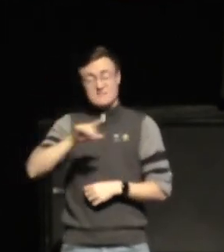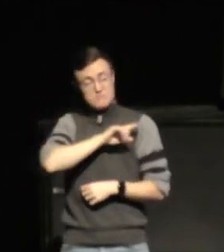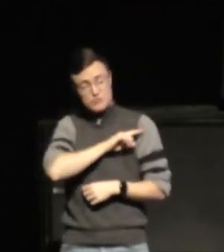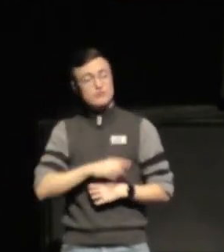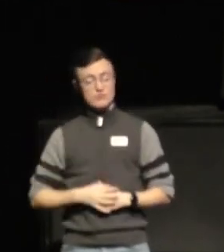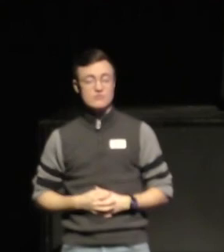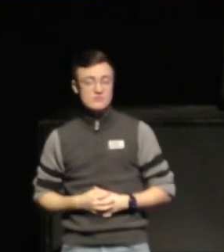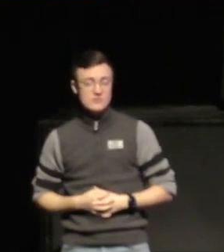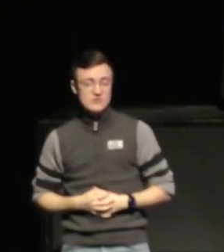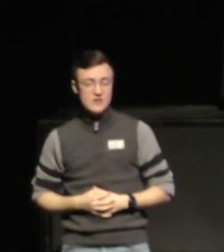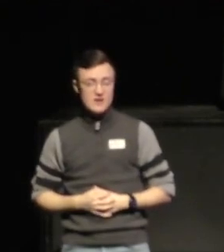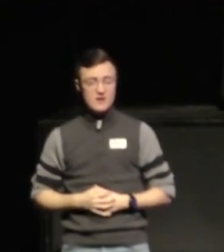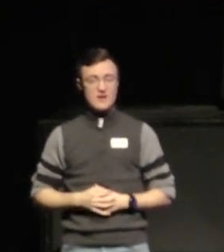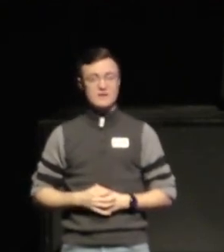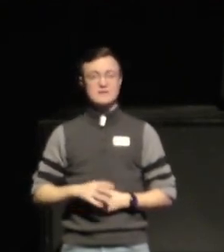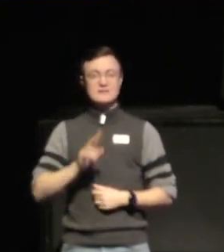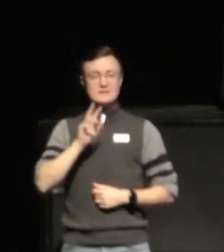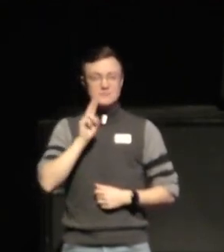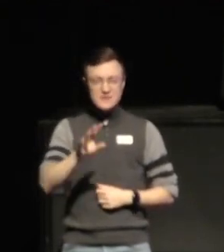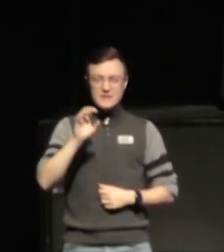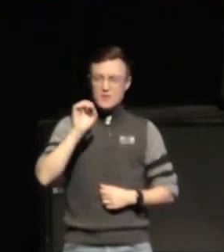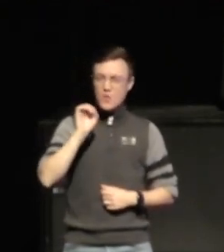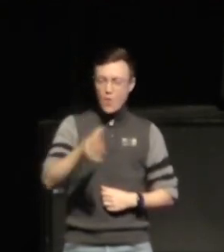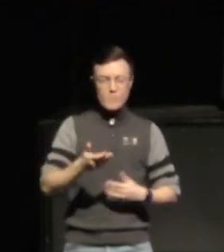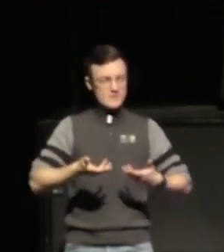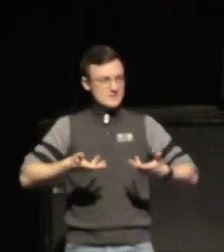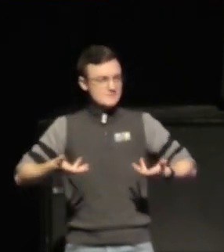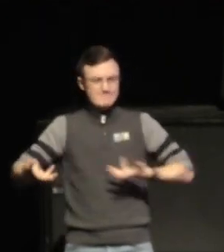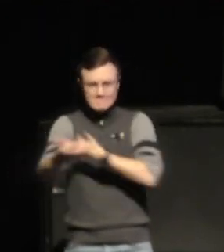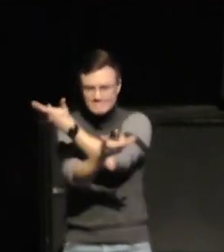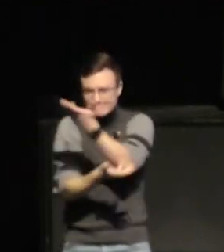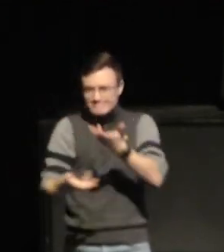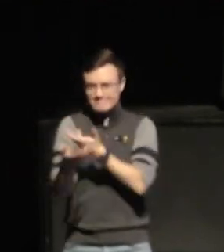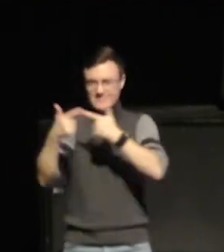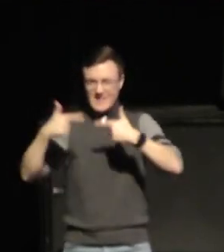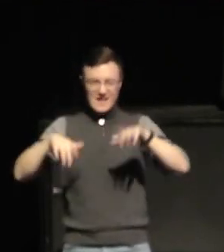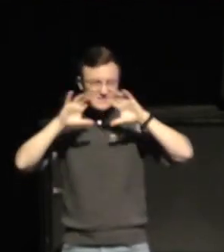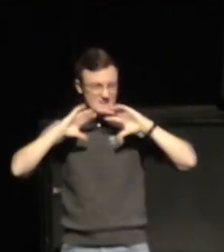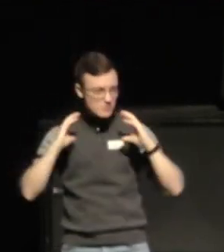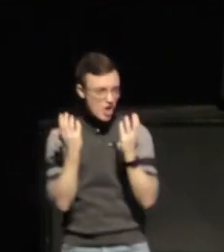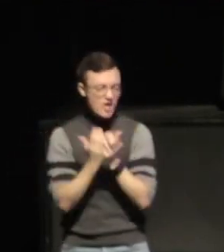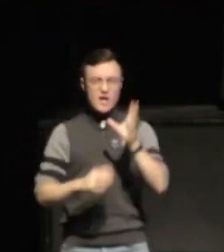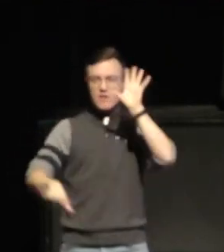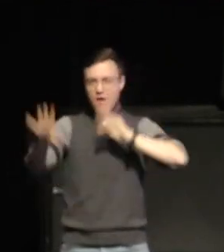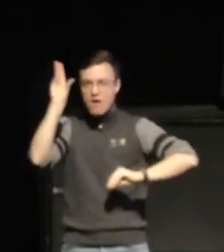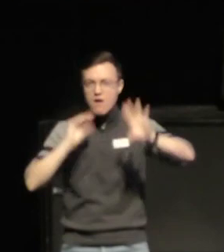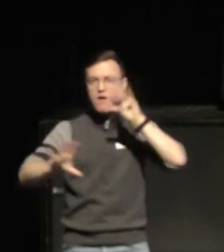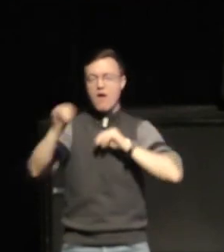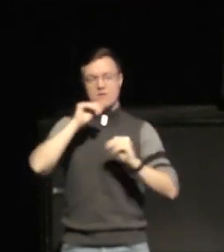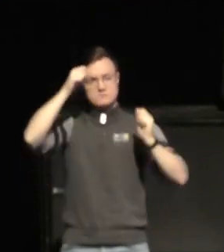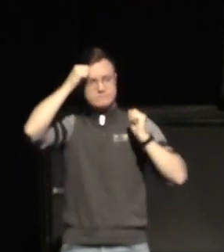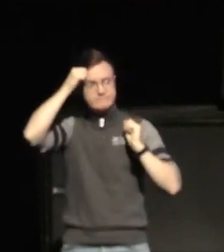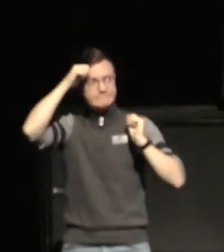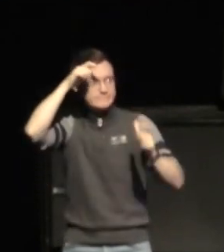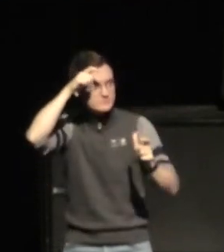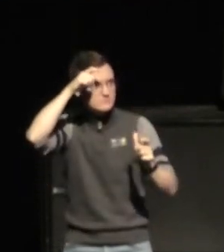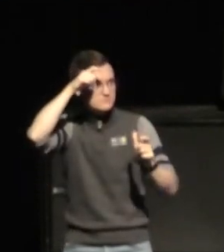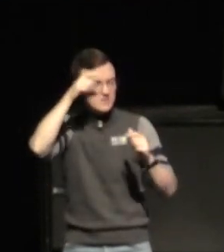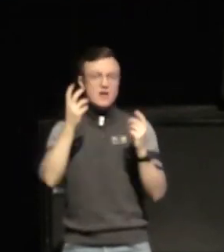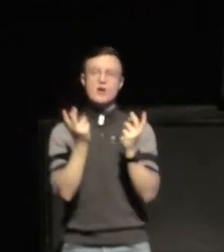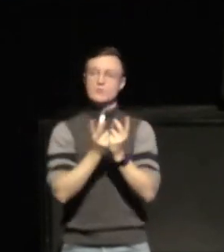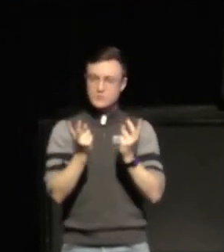this. And the more you interact and engage in the seminars like this, and the more you learn about these